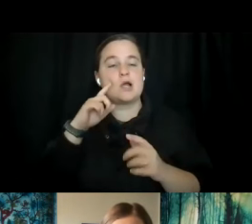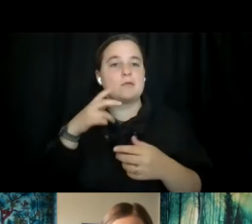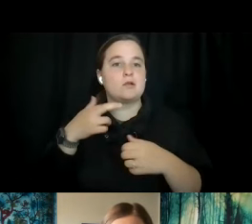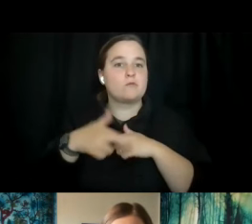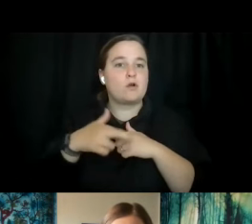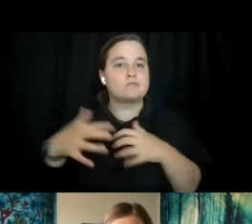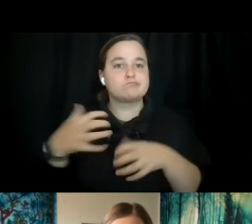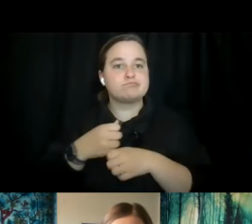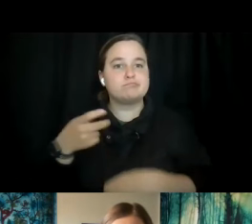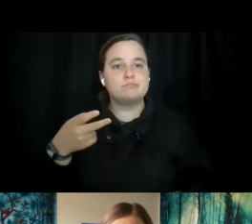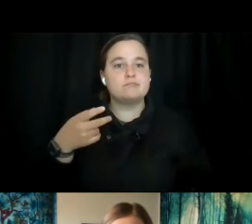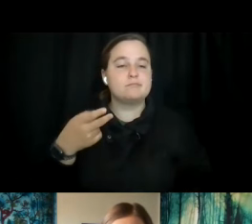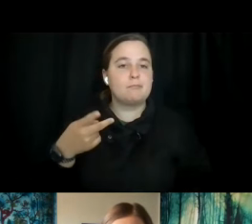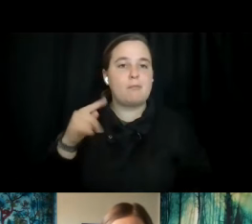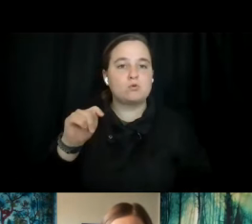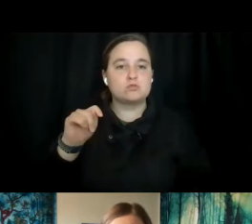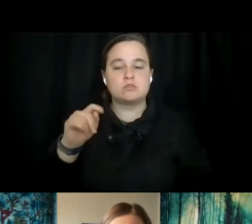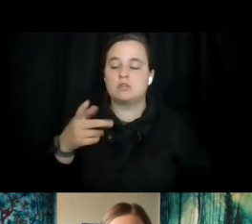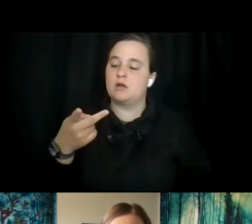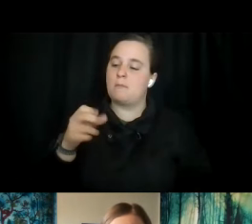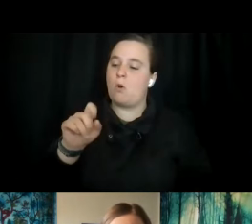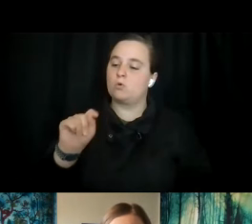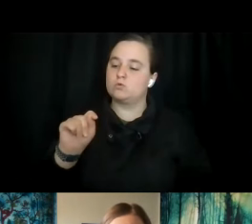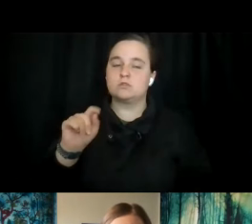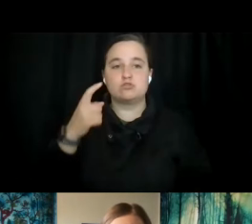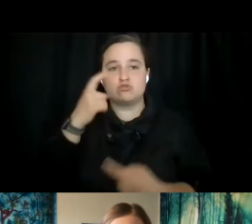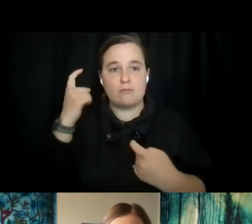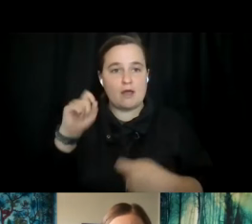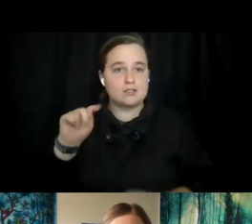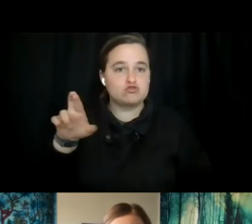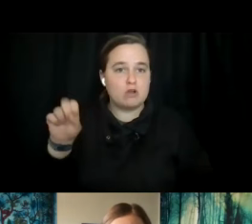stress symptoms, otherwise known as PTSS,